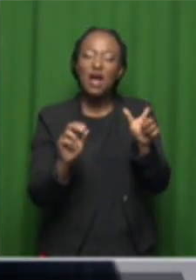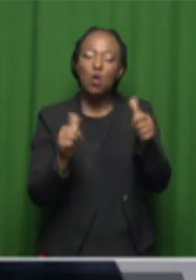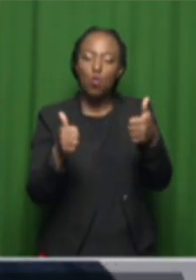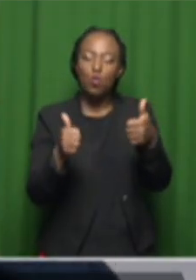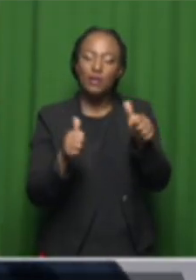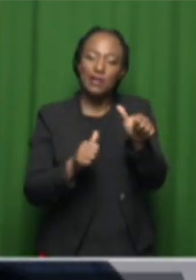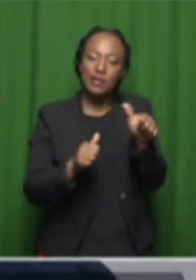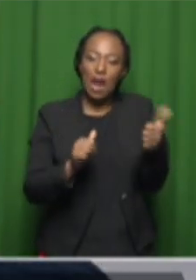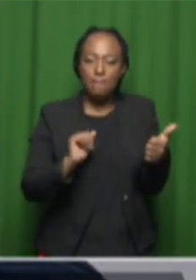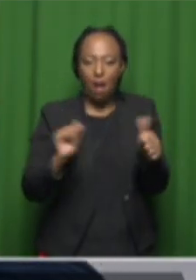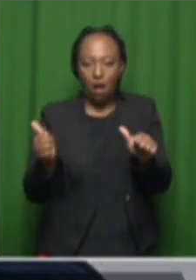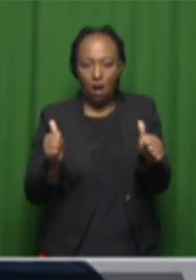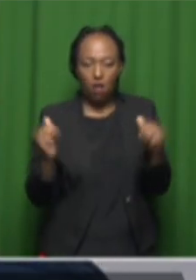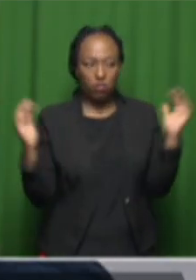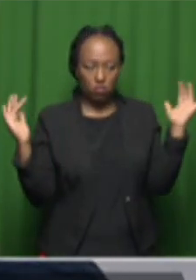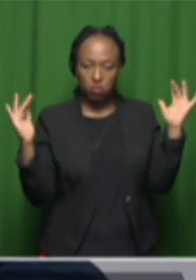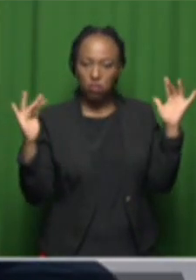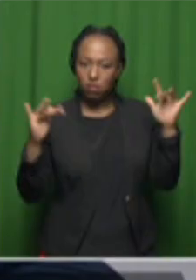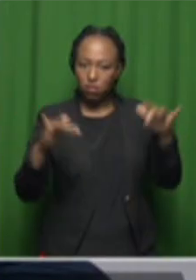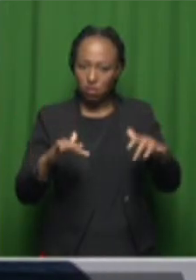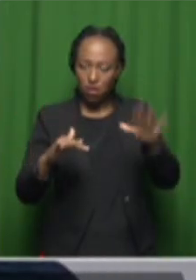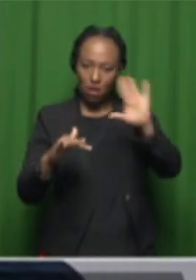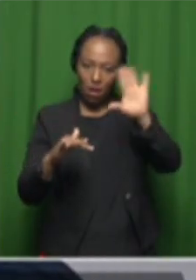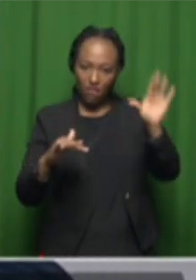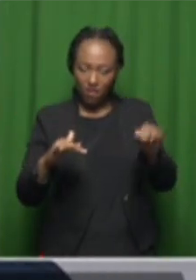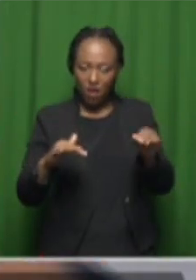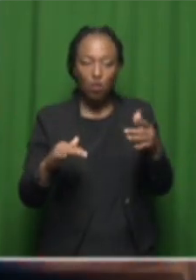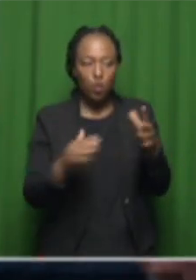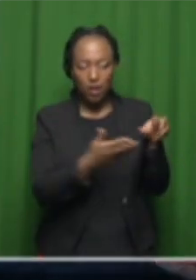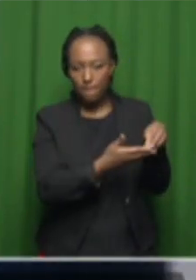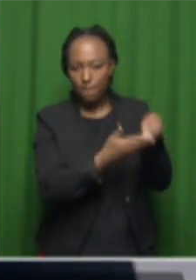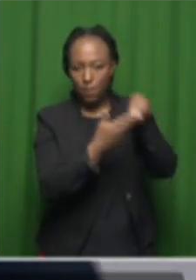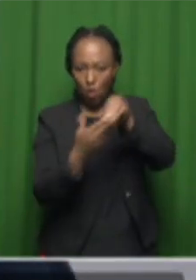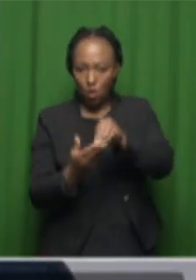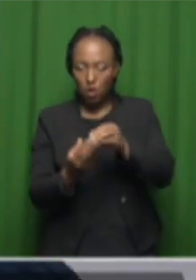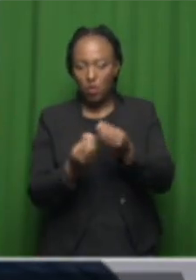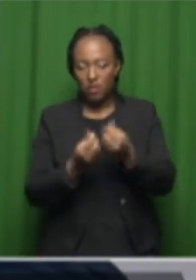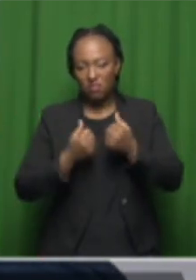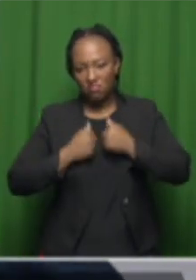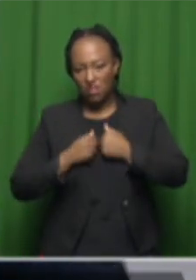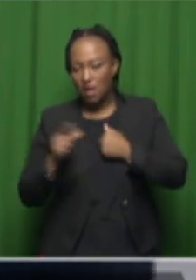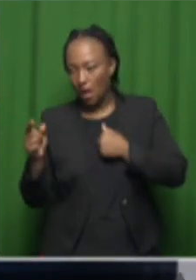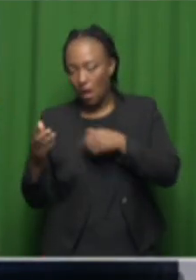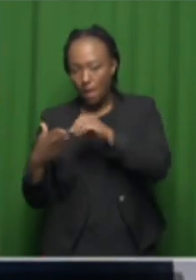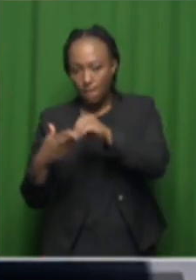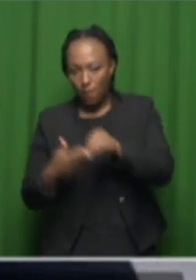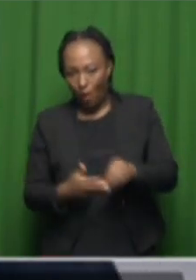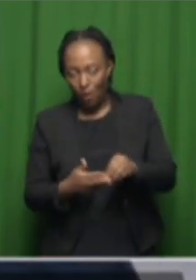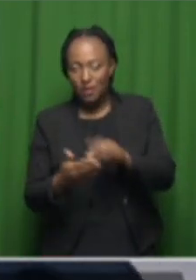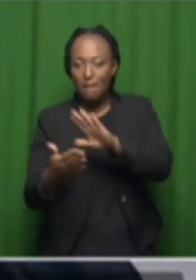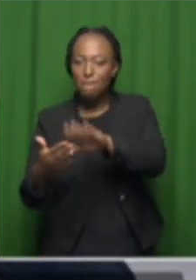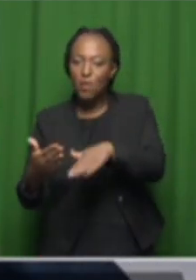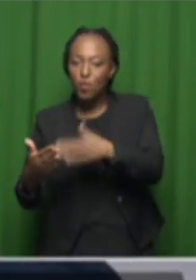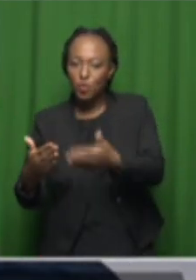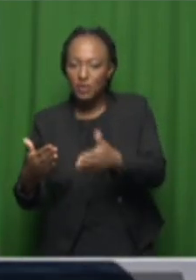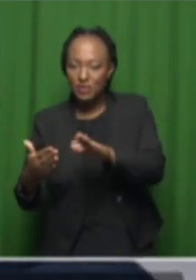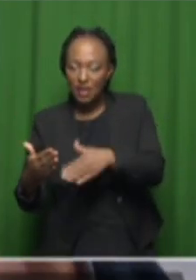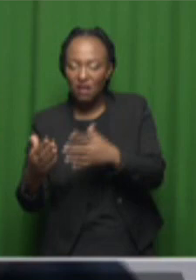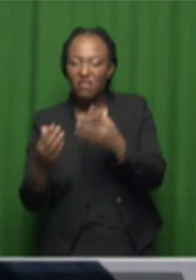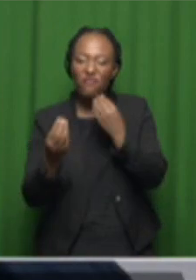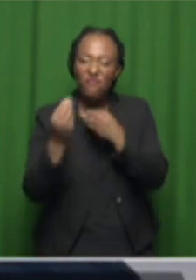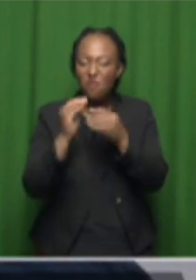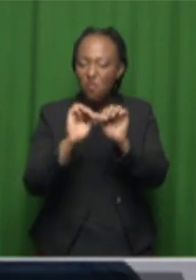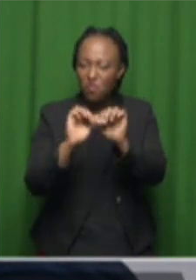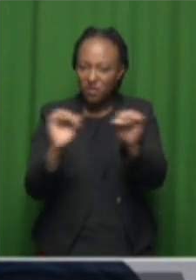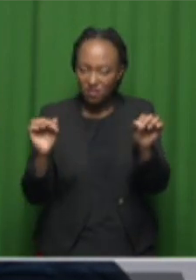celebrating connections on the continent. And so we brought our goods, and they brought their music and the food and hair people, and it was really a